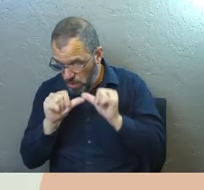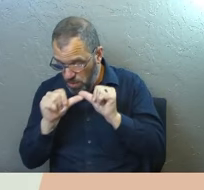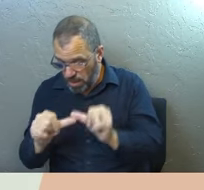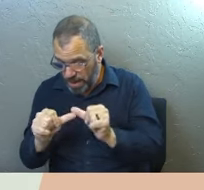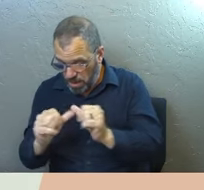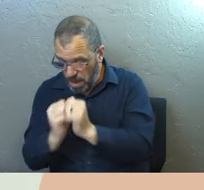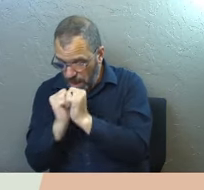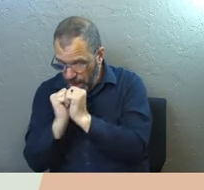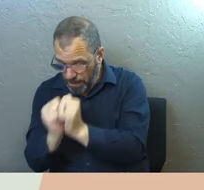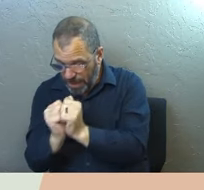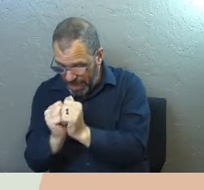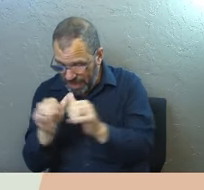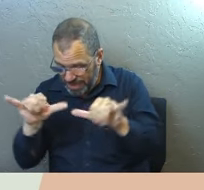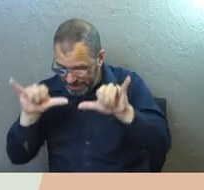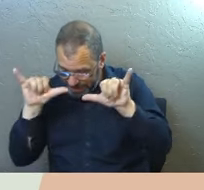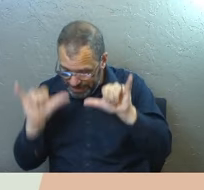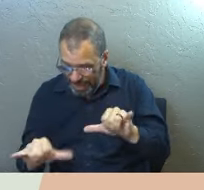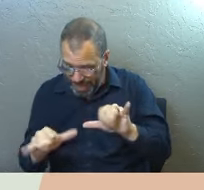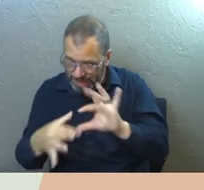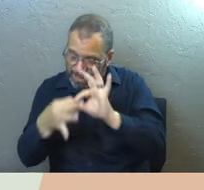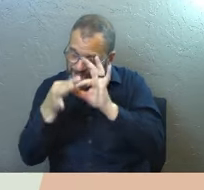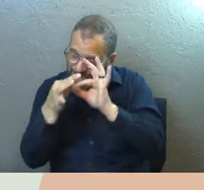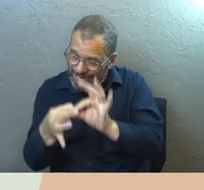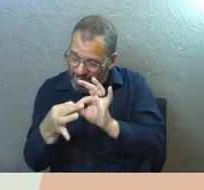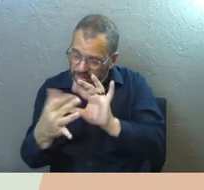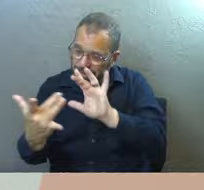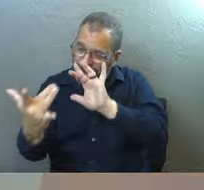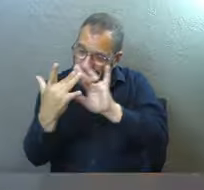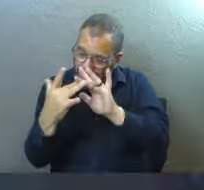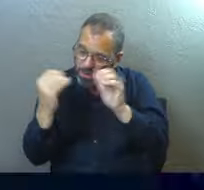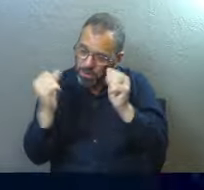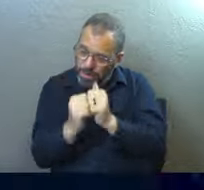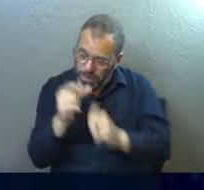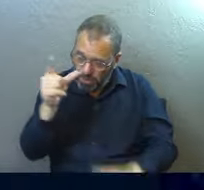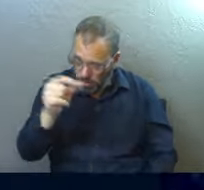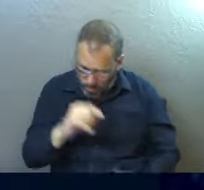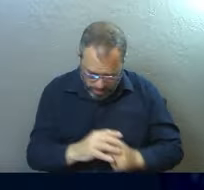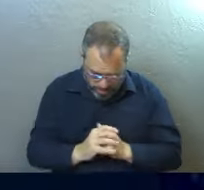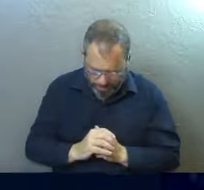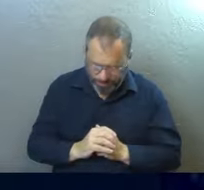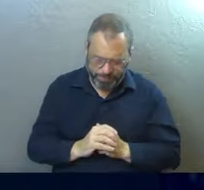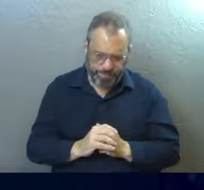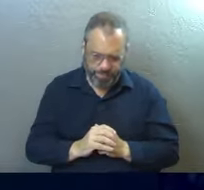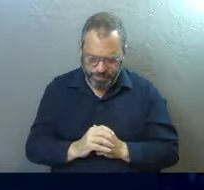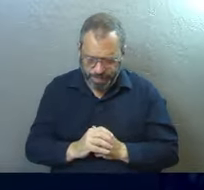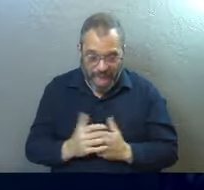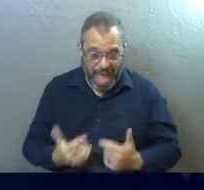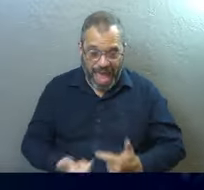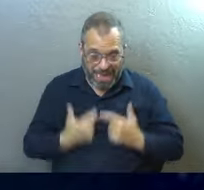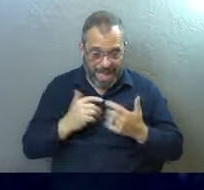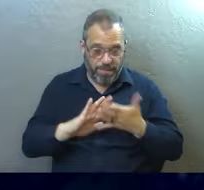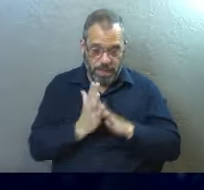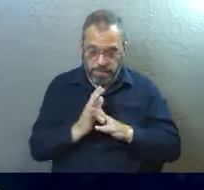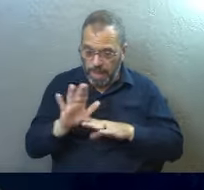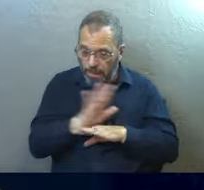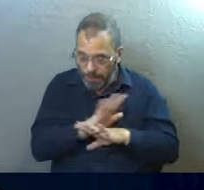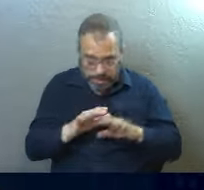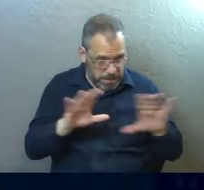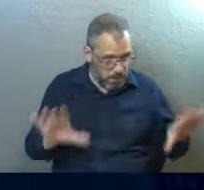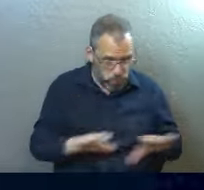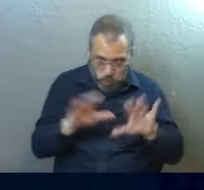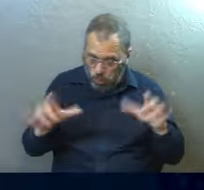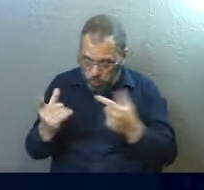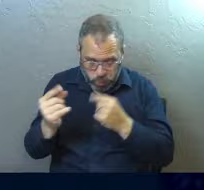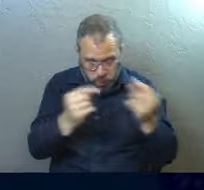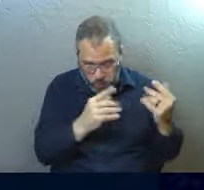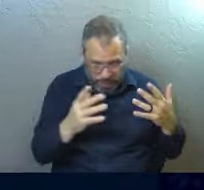that abide, that stay connected. God, stay with you. And as life gets crazy and life gets hectic, God, would we